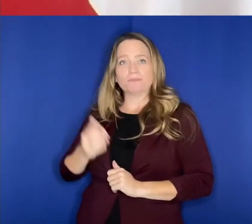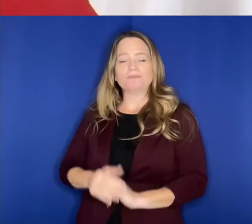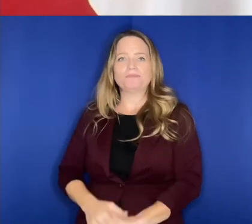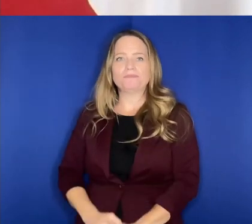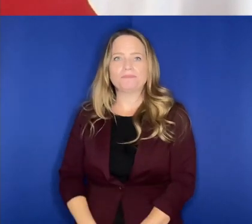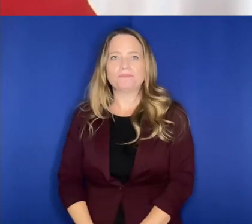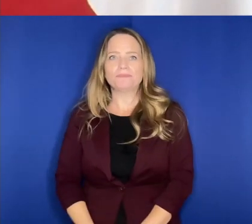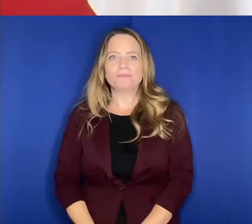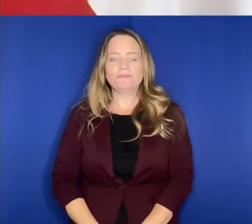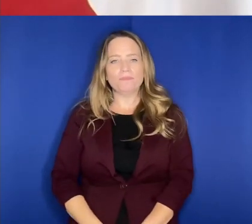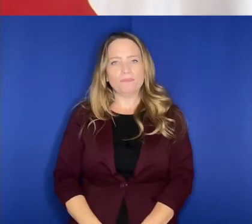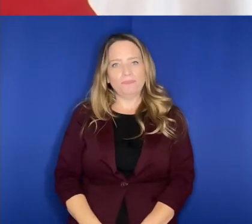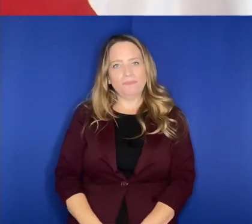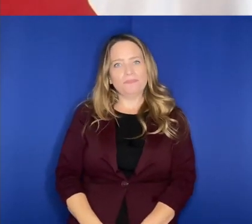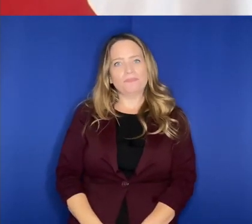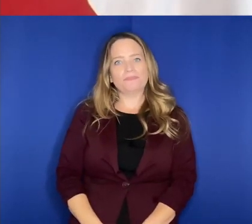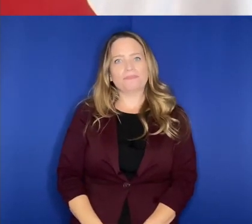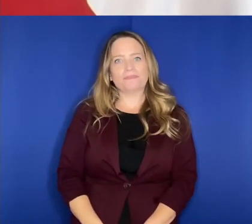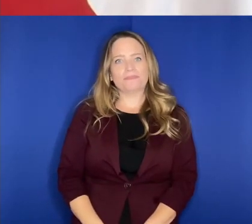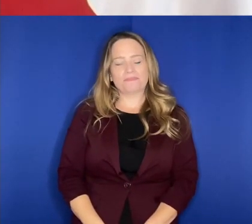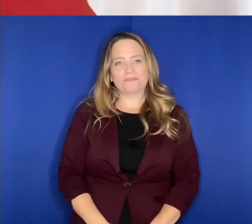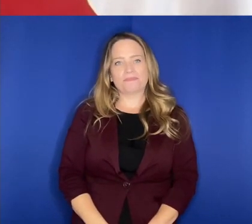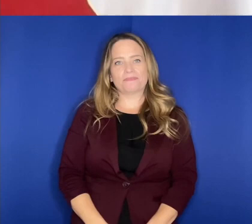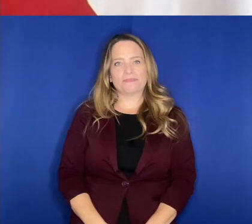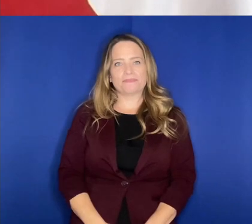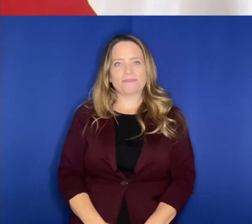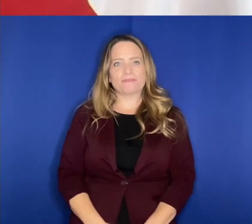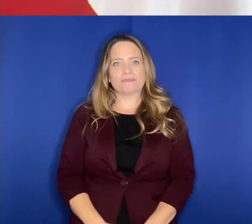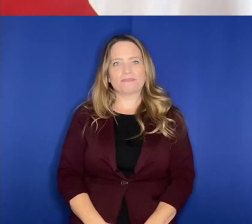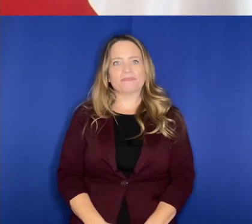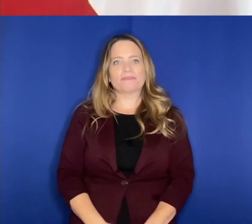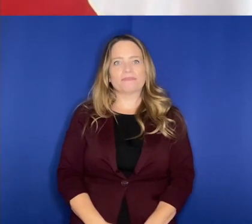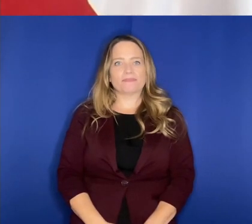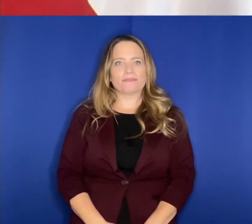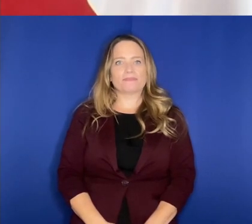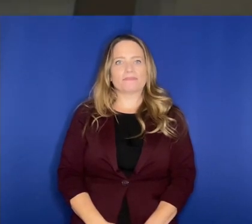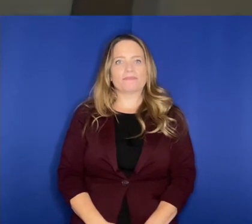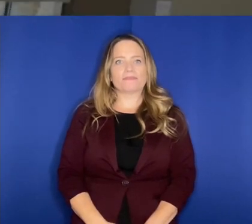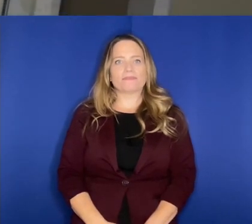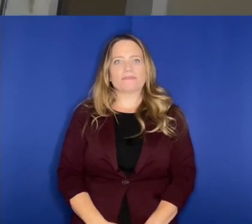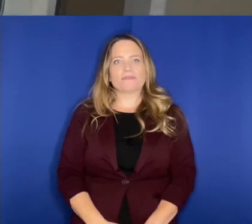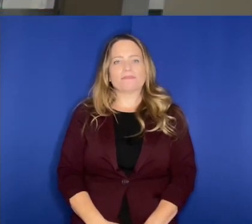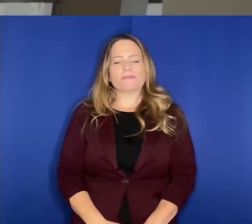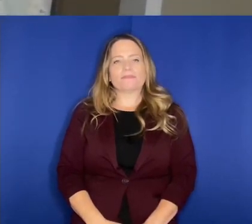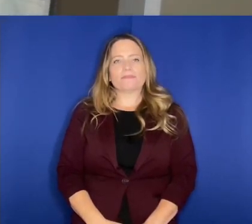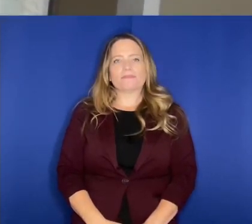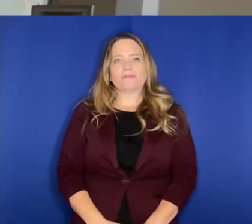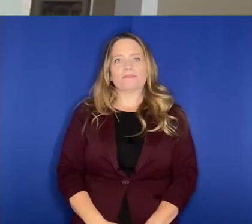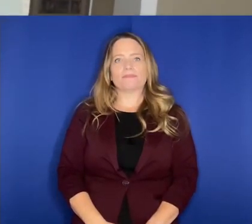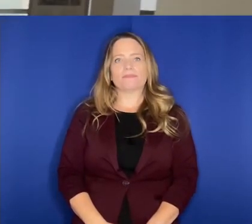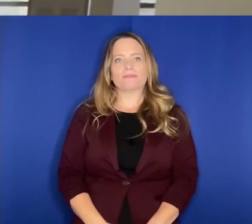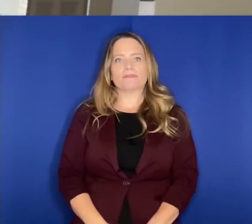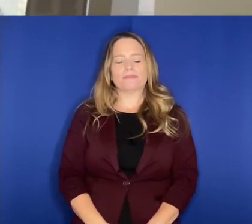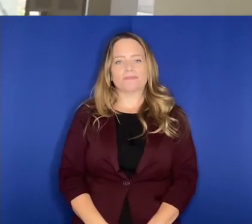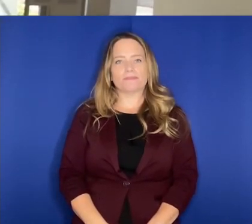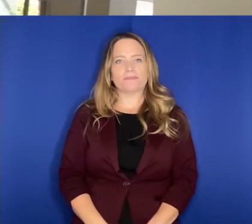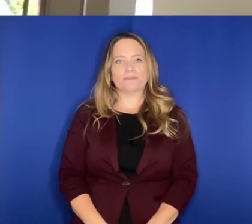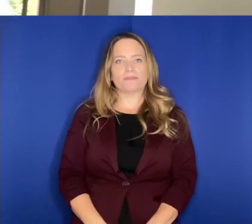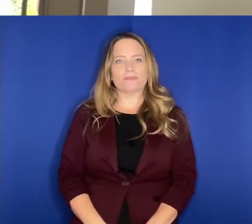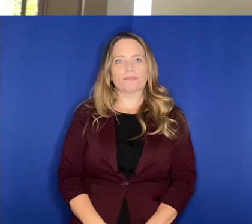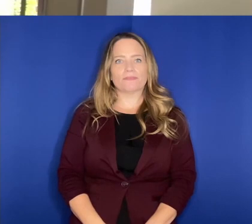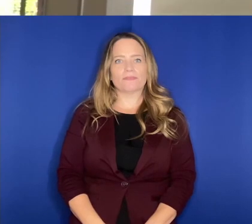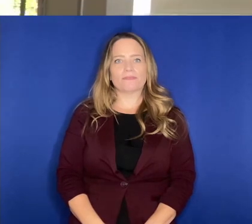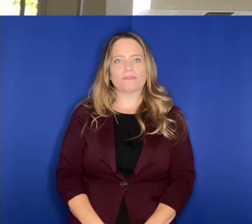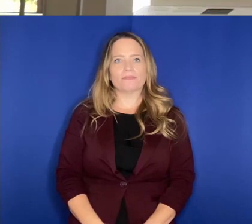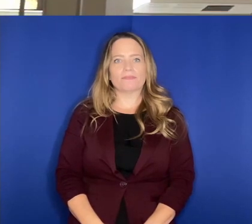plusieurs années, le Centre mondial du pluralisme en partenariat avec le gouvernement du Canada. Il est particulièrement remarquable